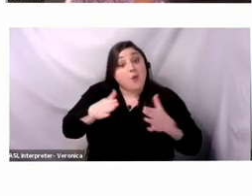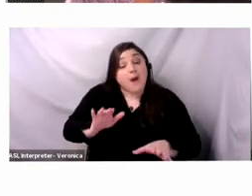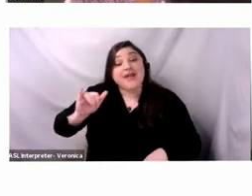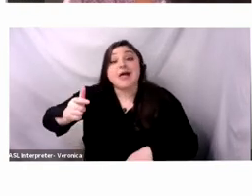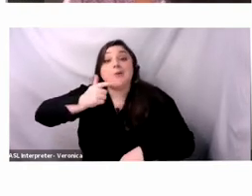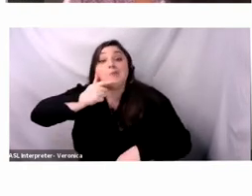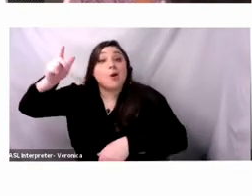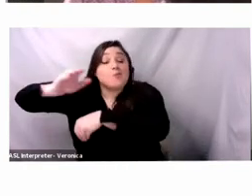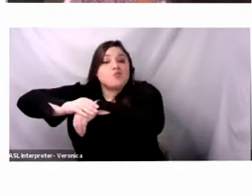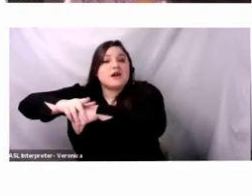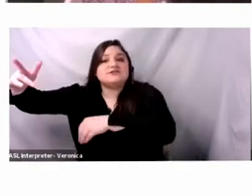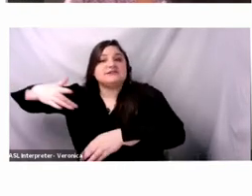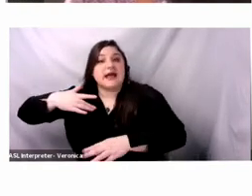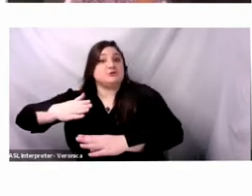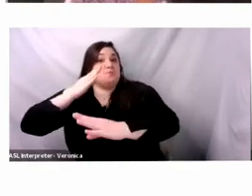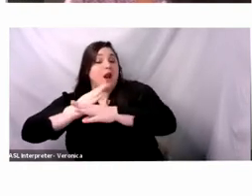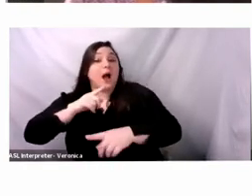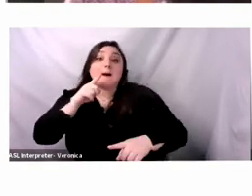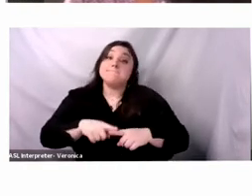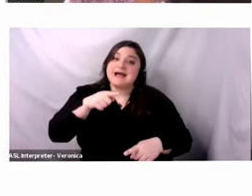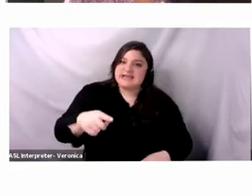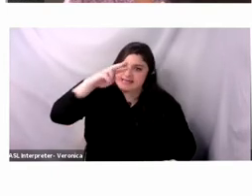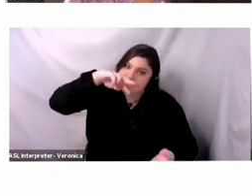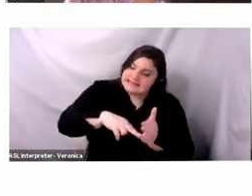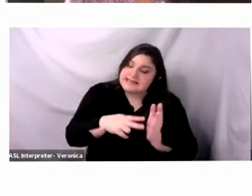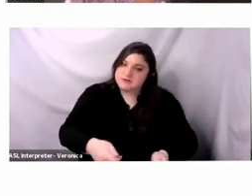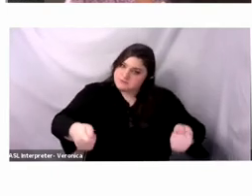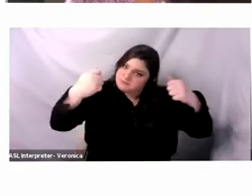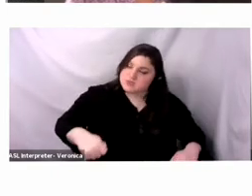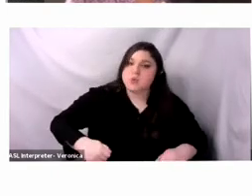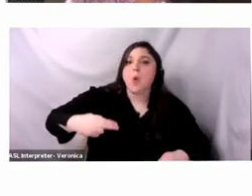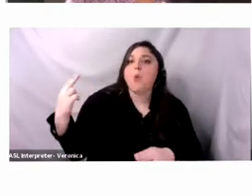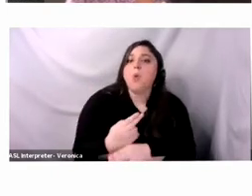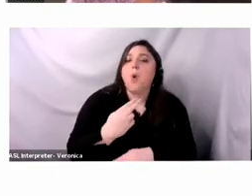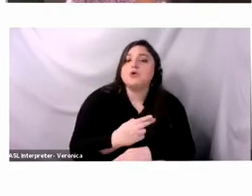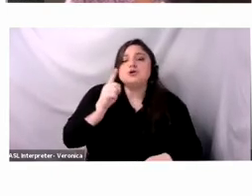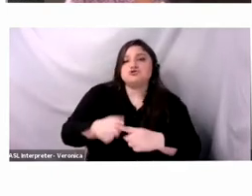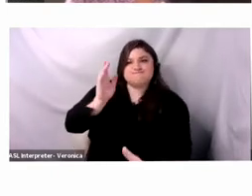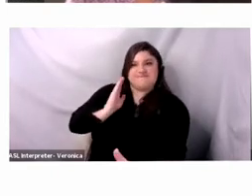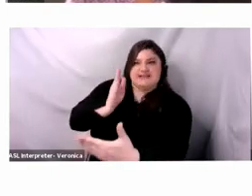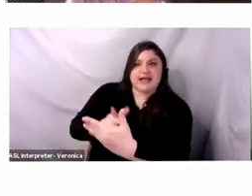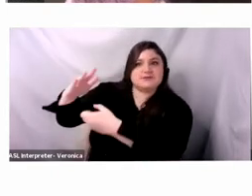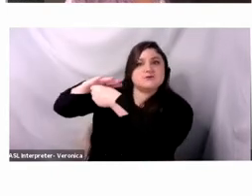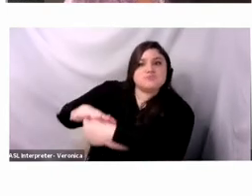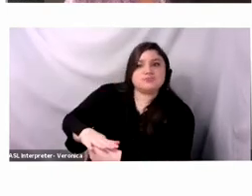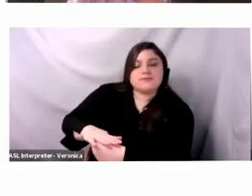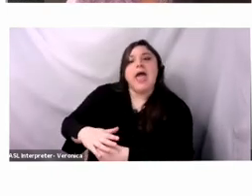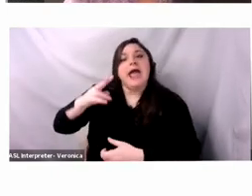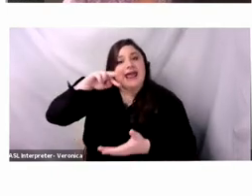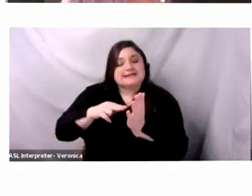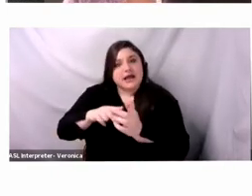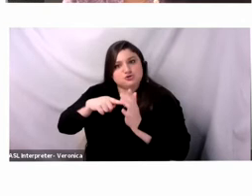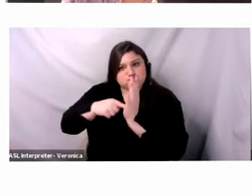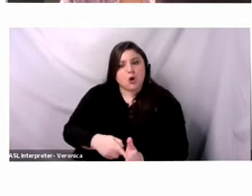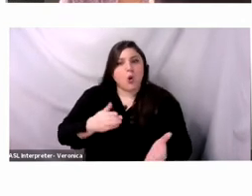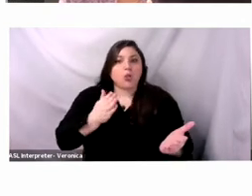dress. His choice sent a message of resistance against the old and a message of unity in the way forward. In this